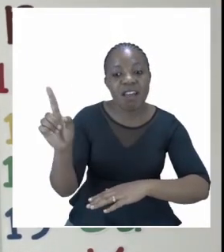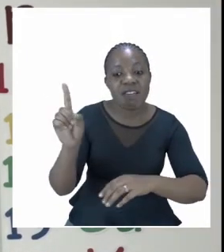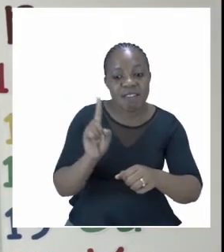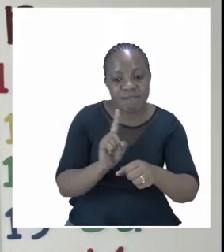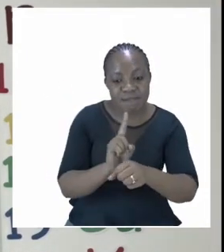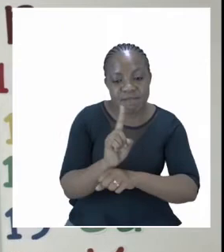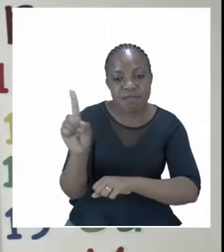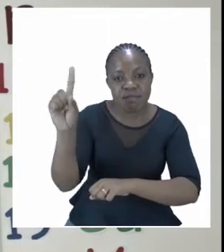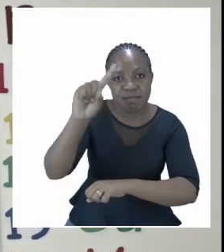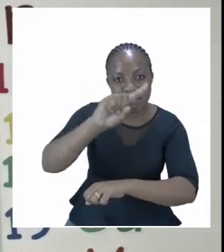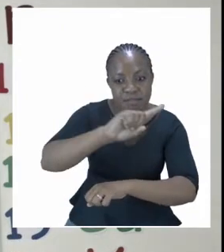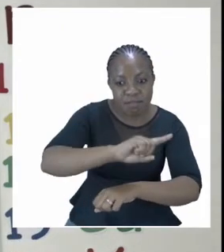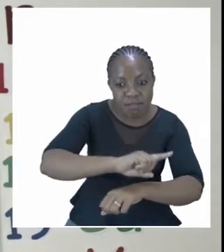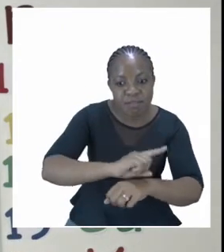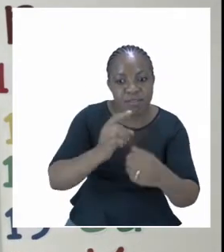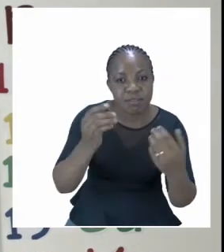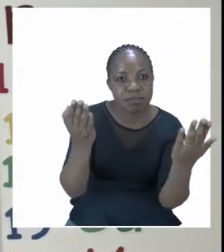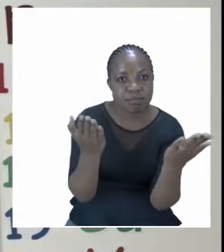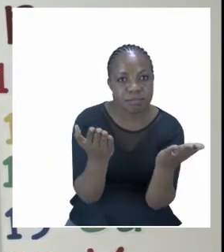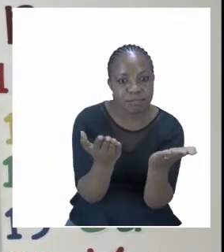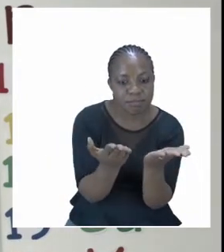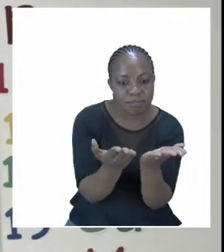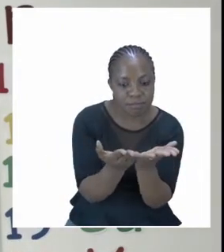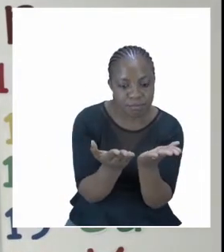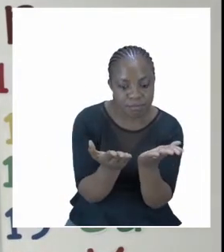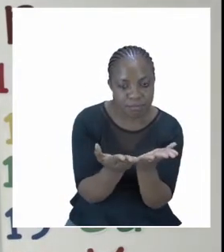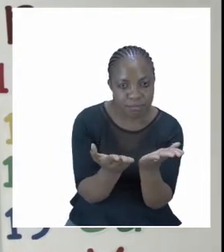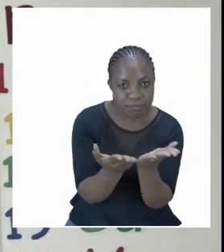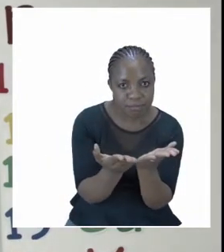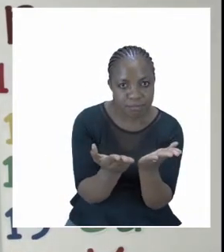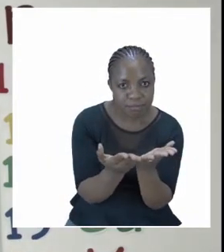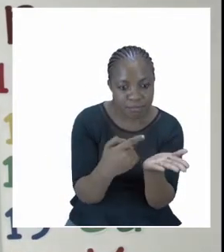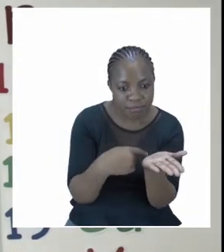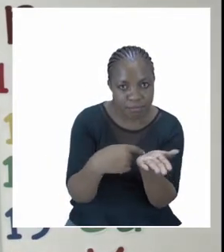in the morning, then we brush our teeth,